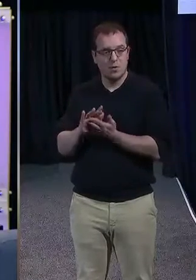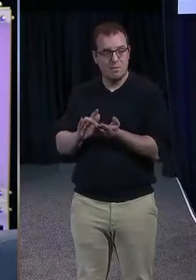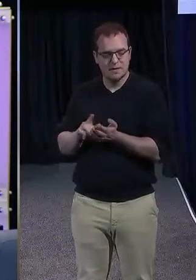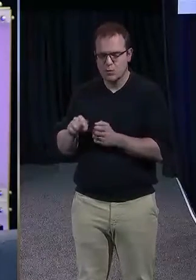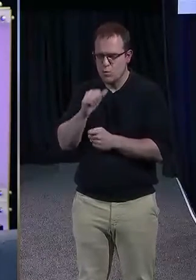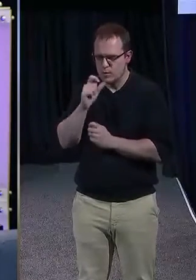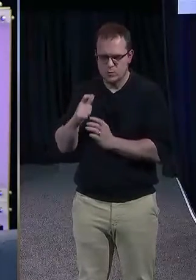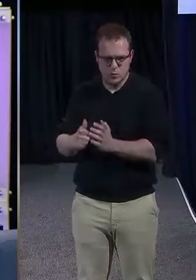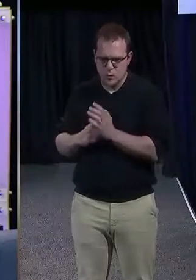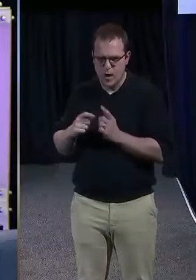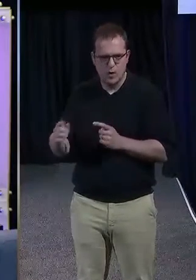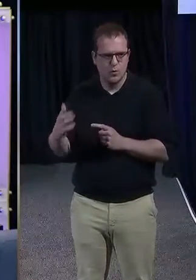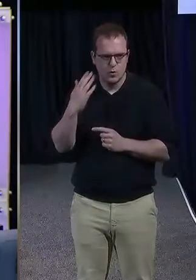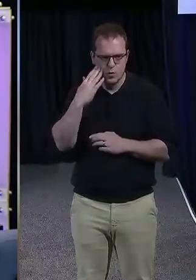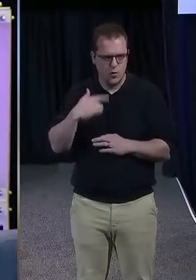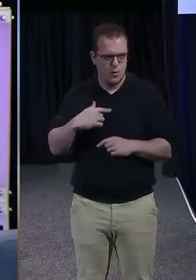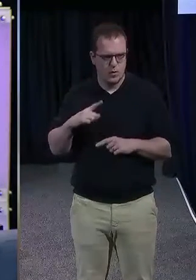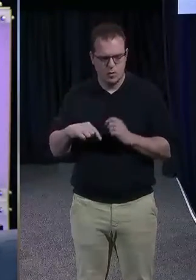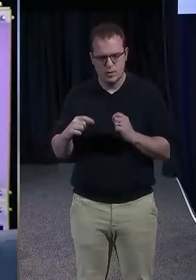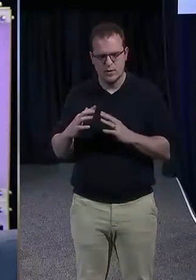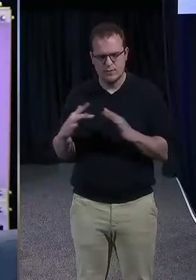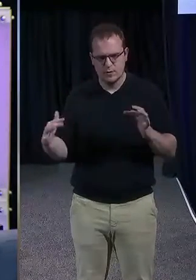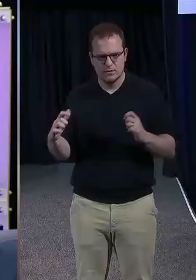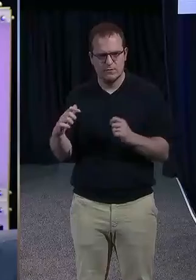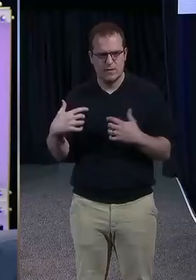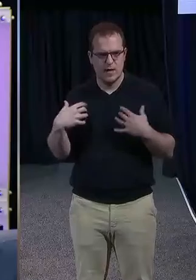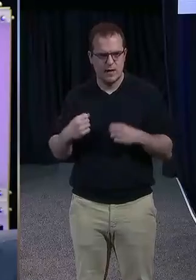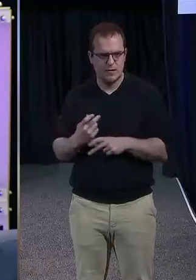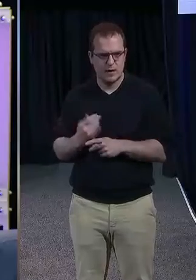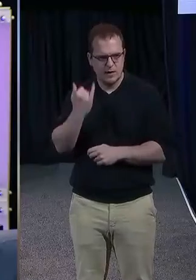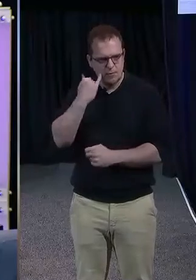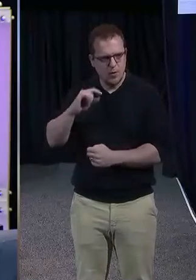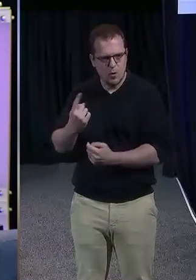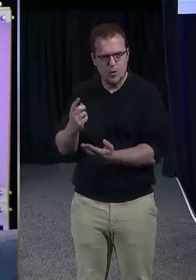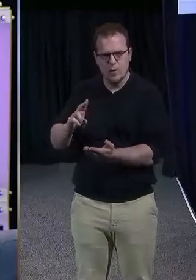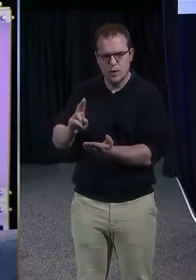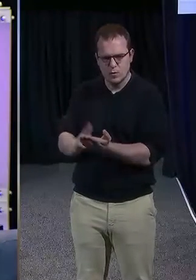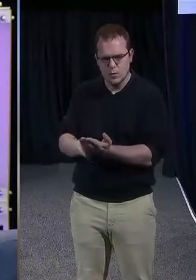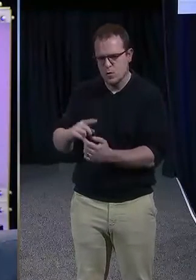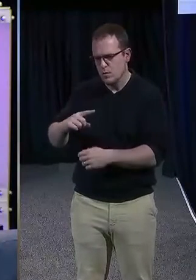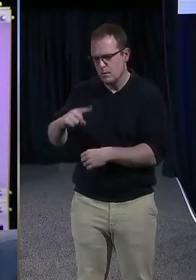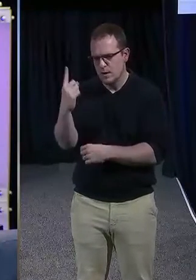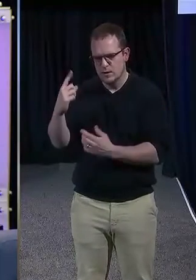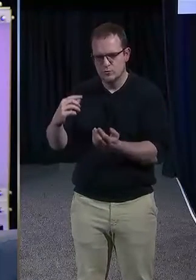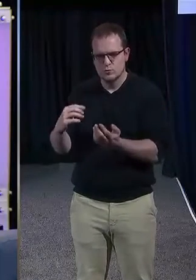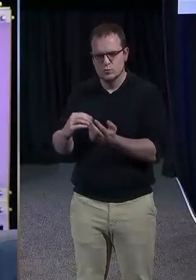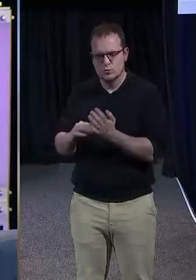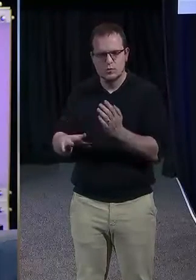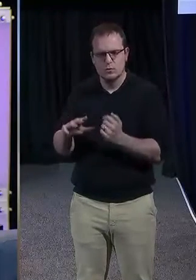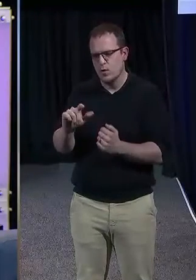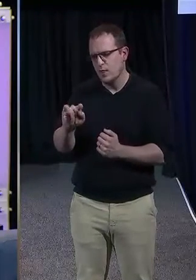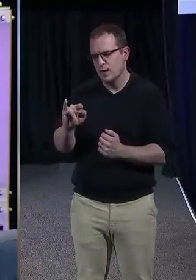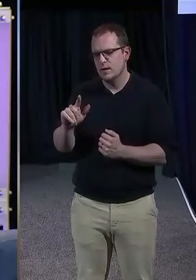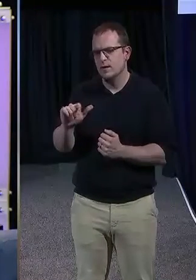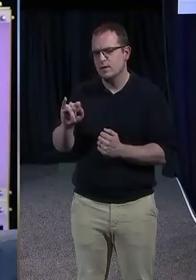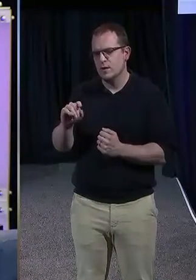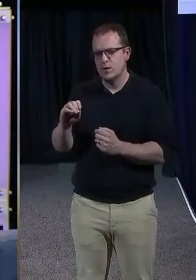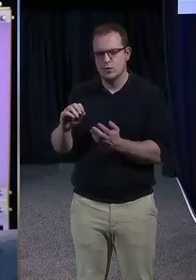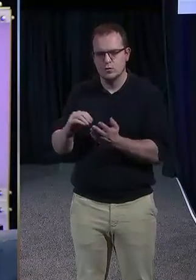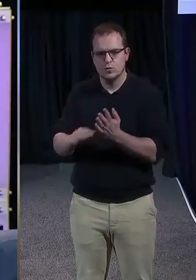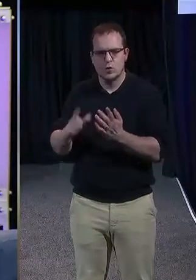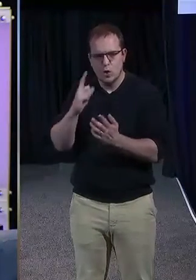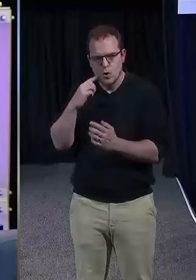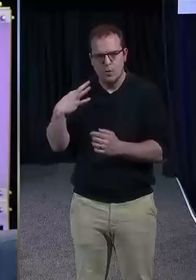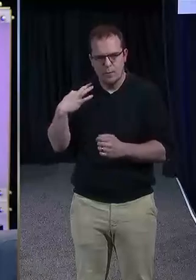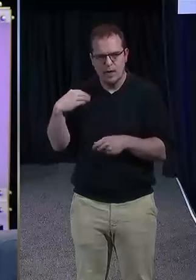we couldn't diversify the healthcare workforce if we only enrolled students, Black students or Latino students who applied from the state